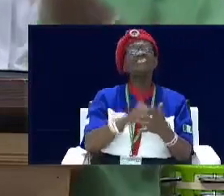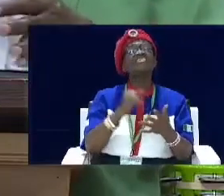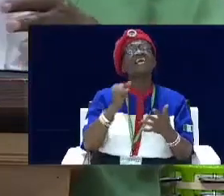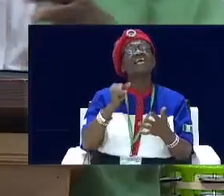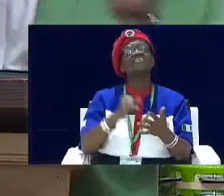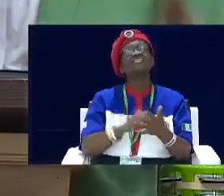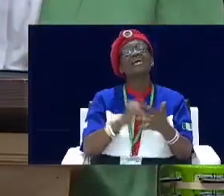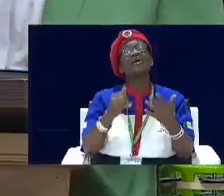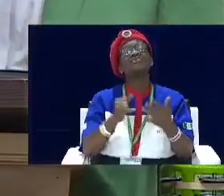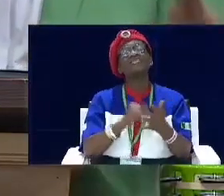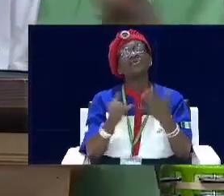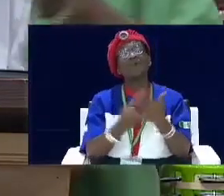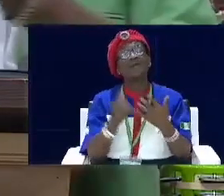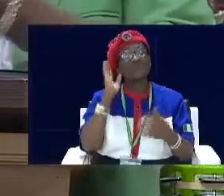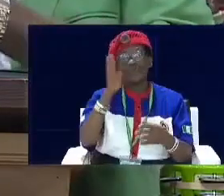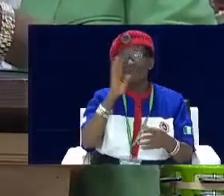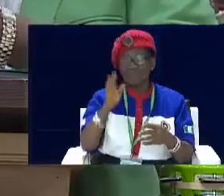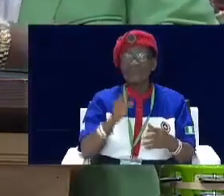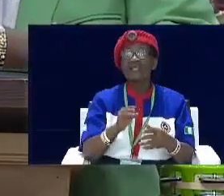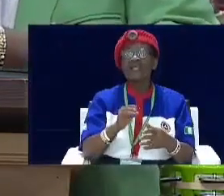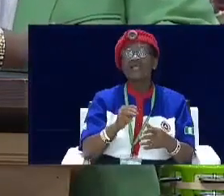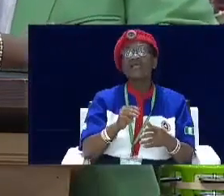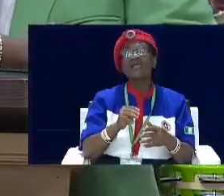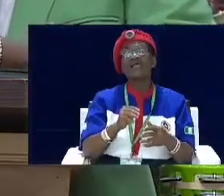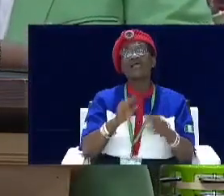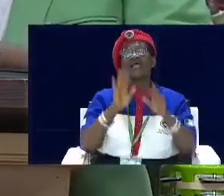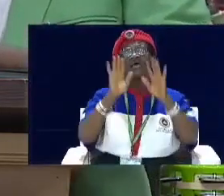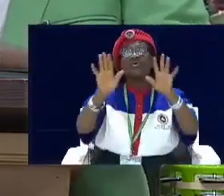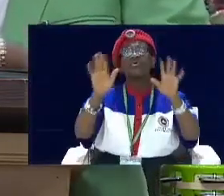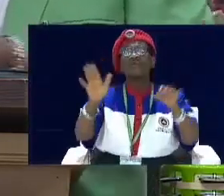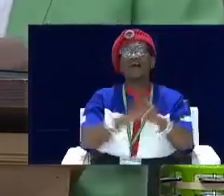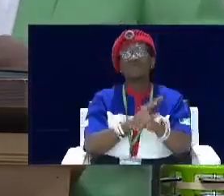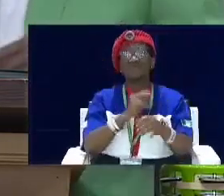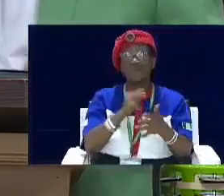will be wonderful, part two, and so on and so